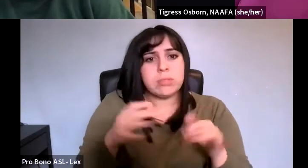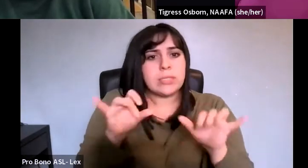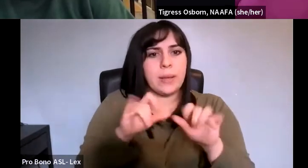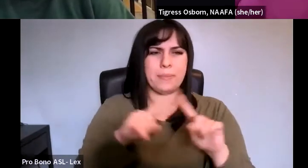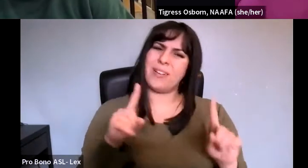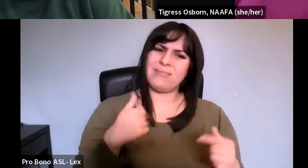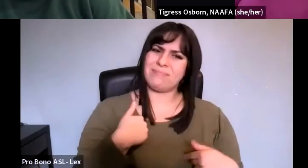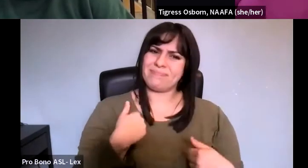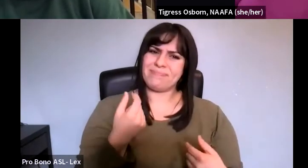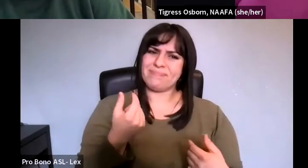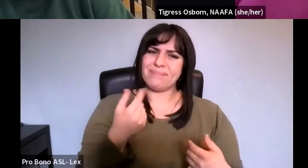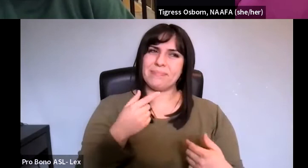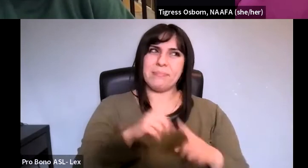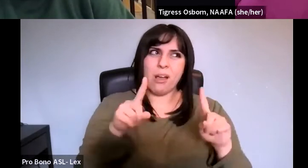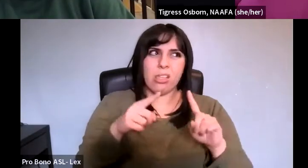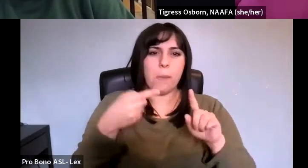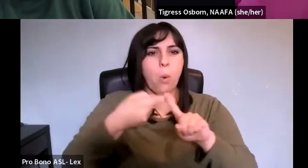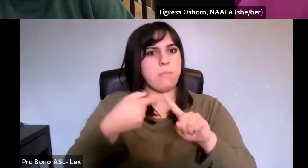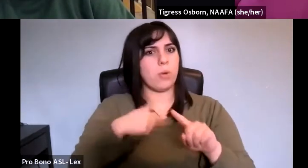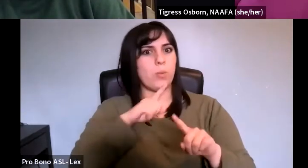also just don't know.